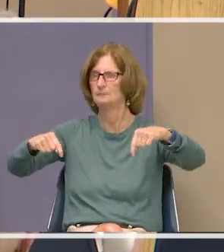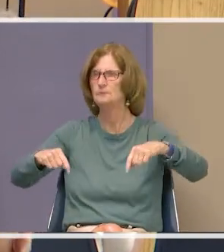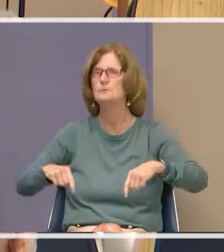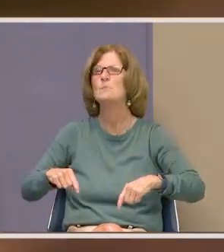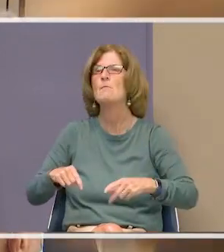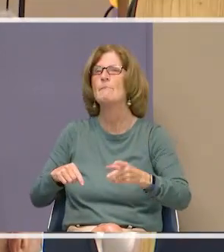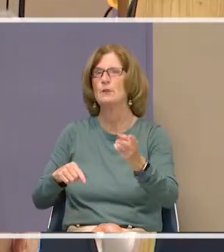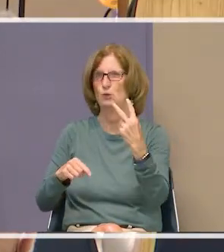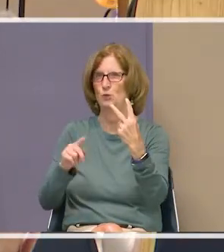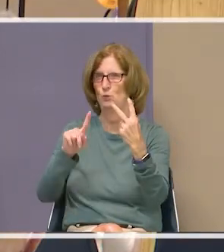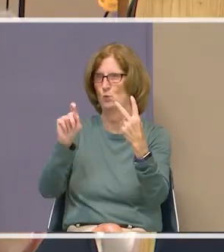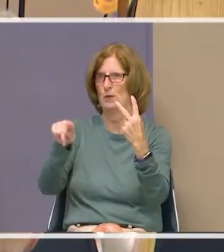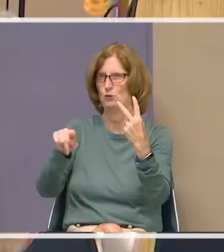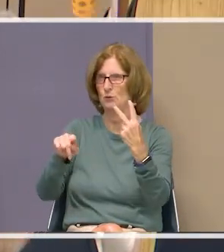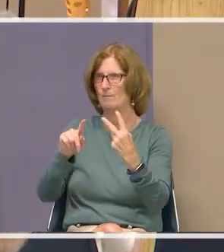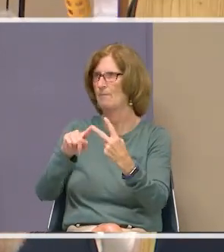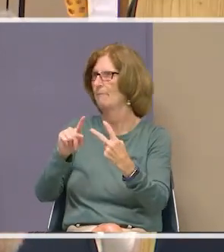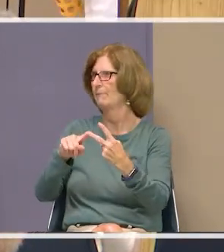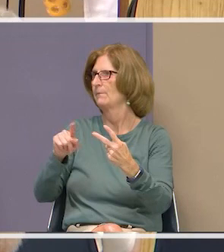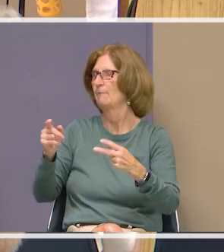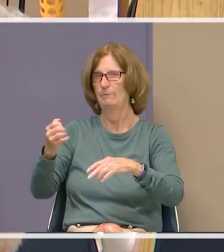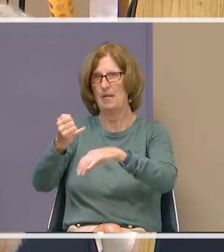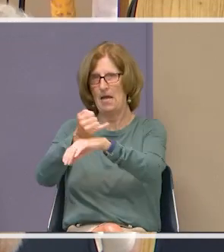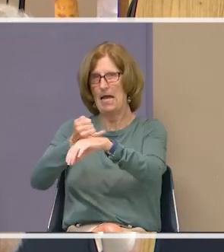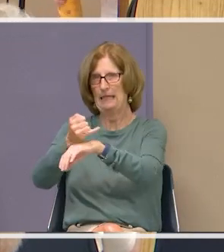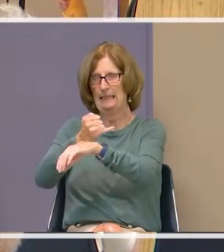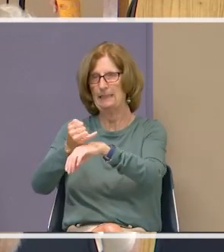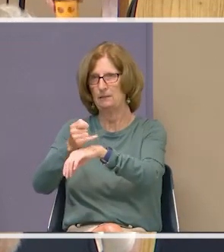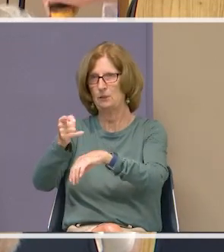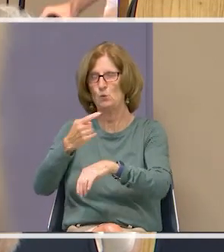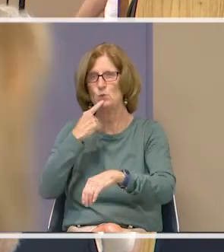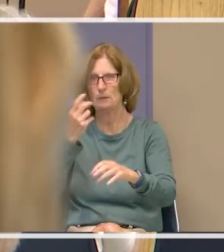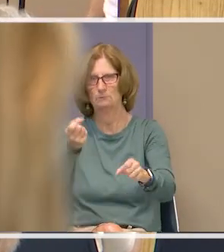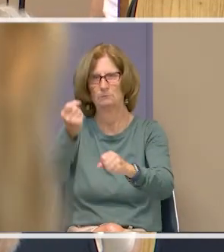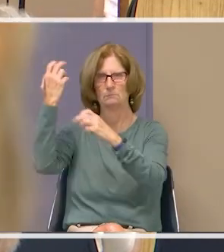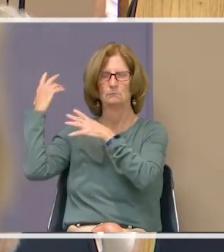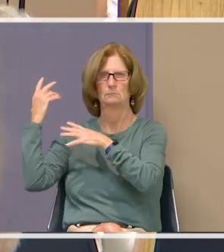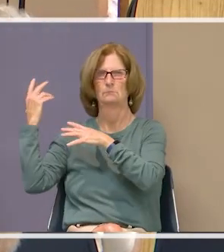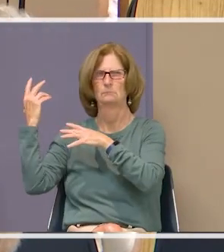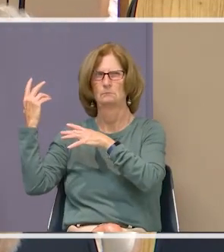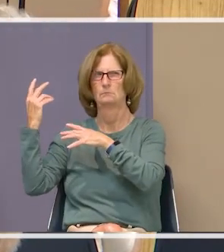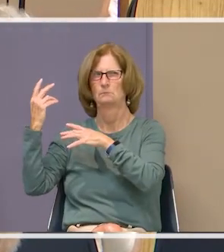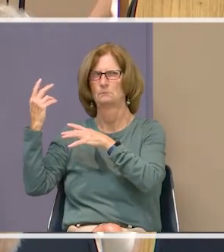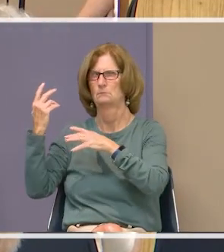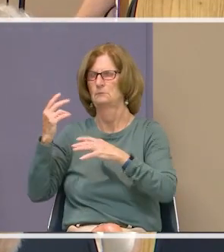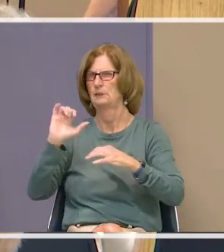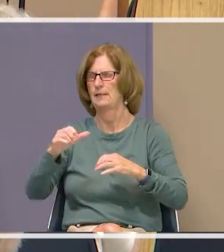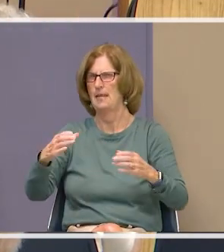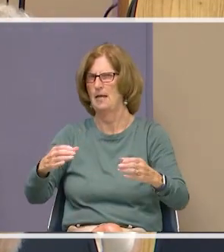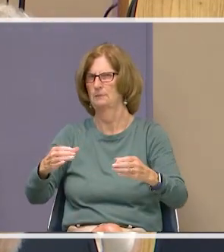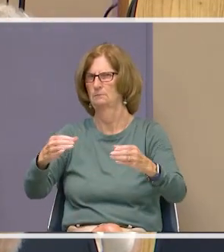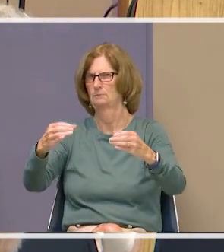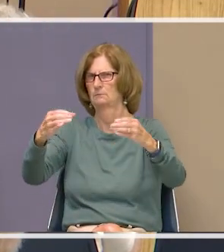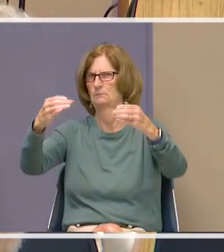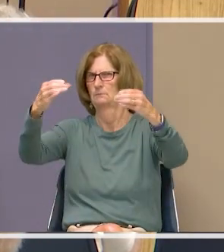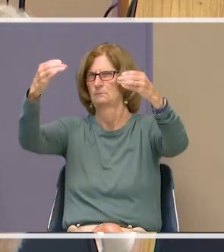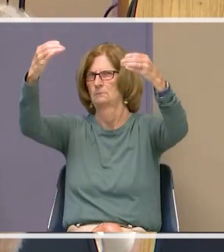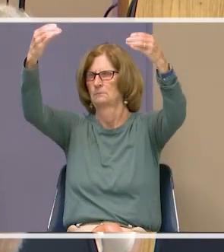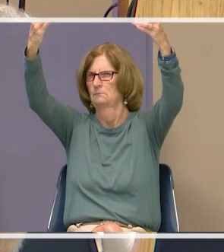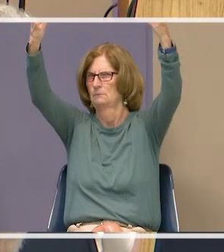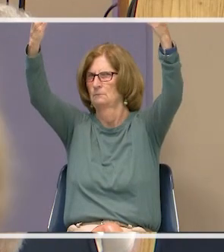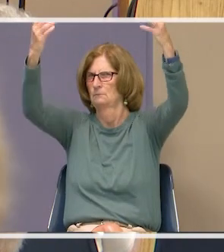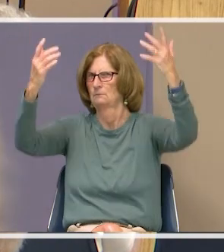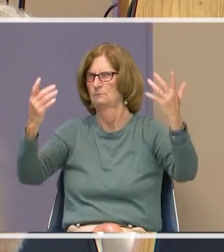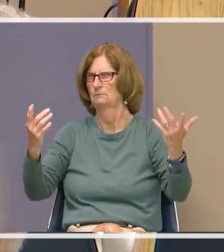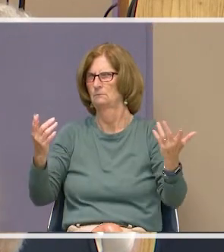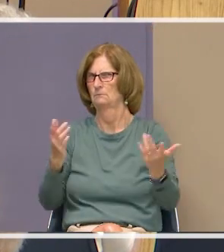two questions. One for the island that's going to be removed. Where will that pole then go? Will that pole be